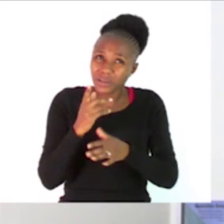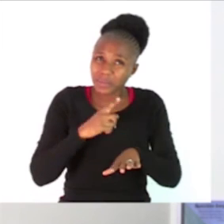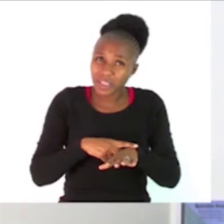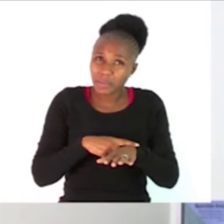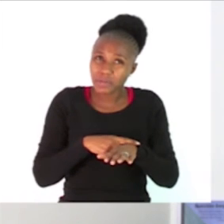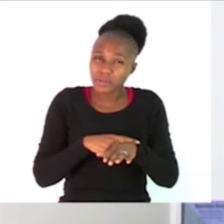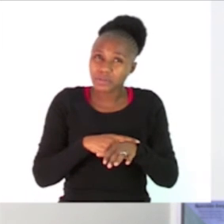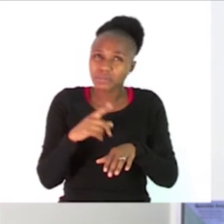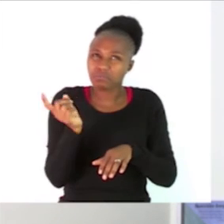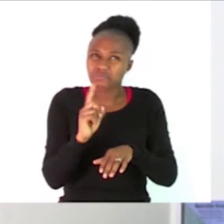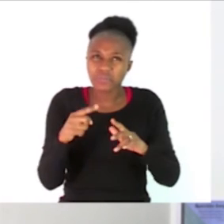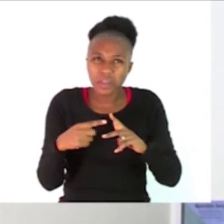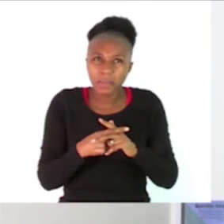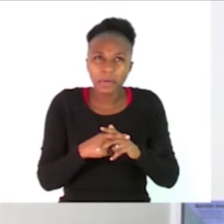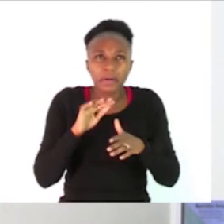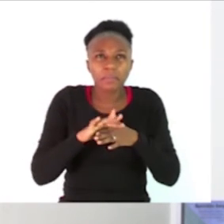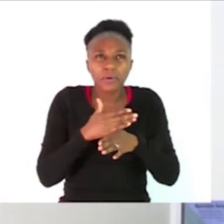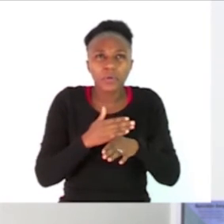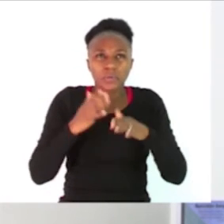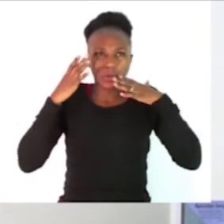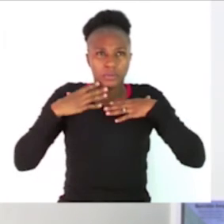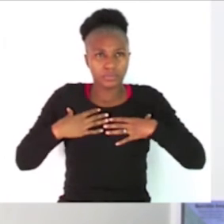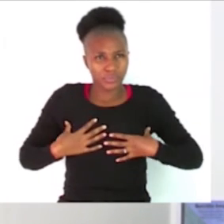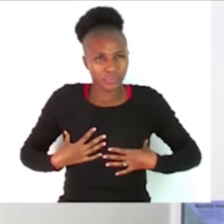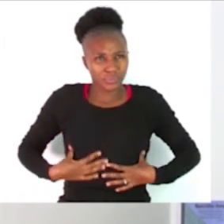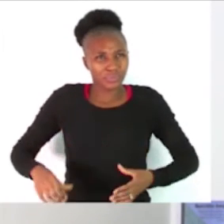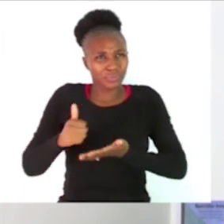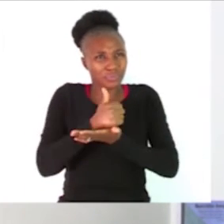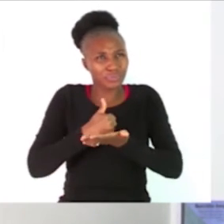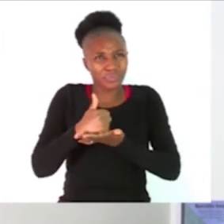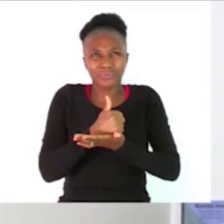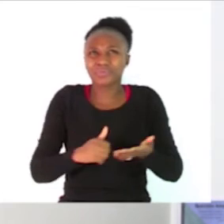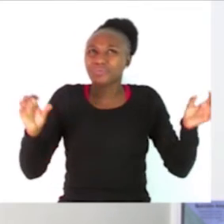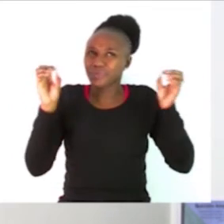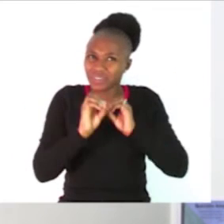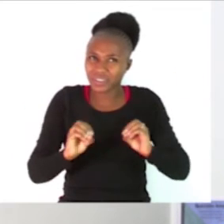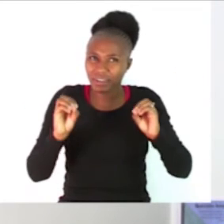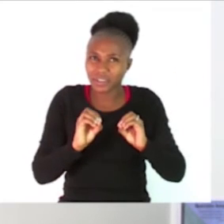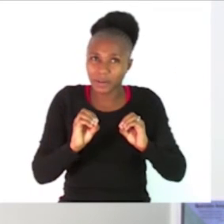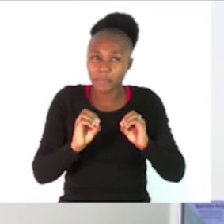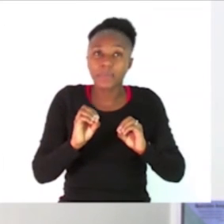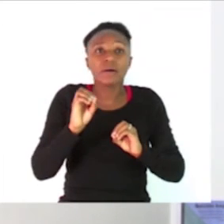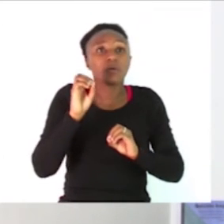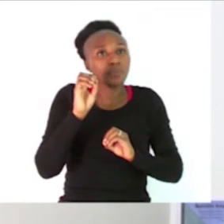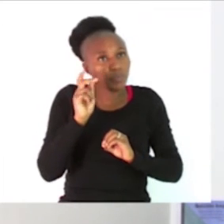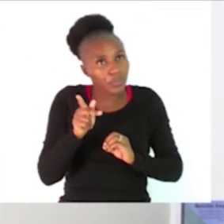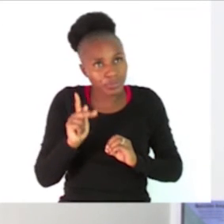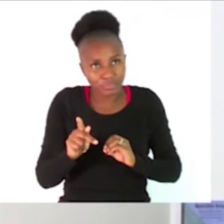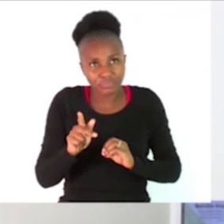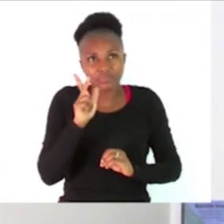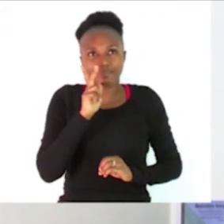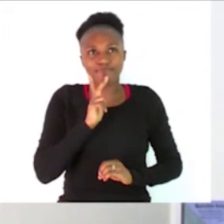well. So, and your personal appearance is also very important because even when you go for